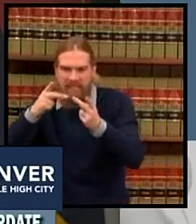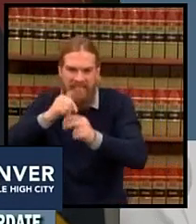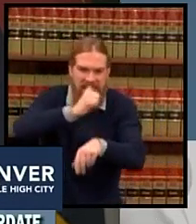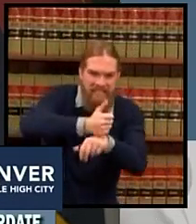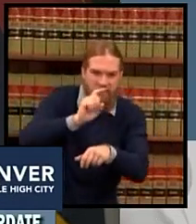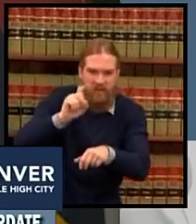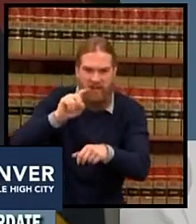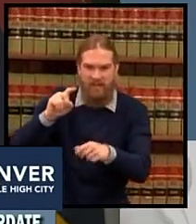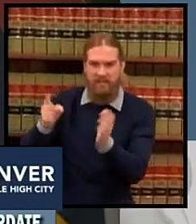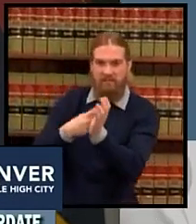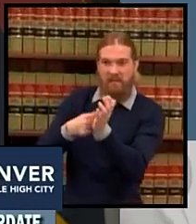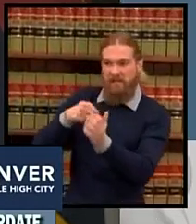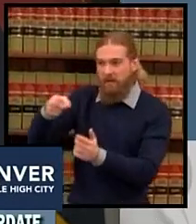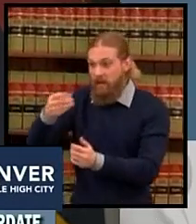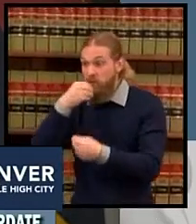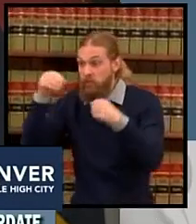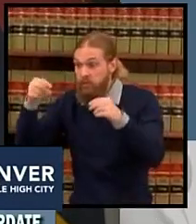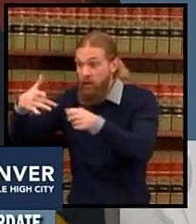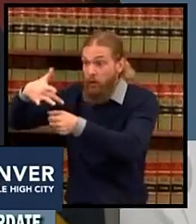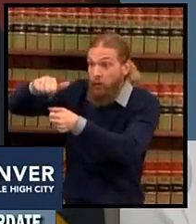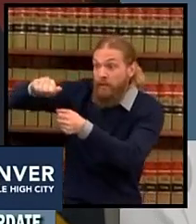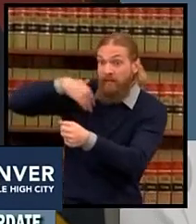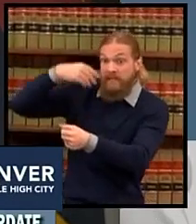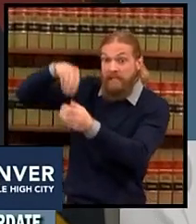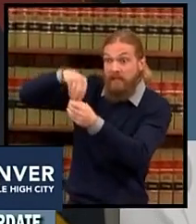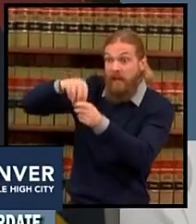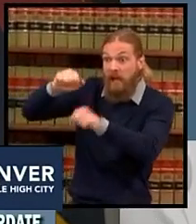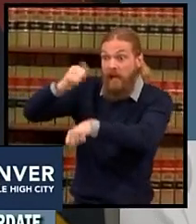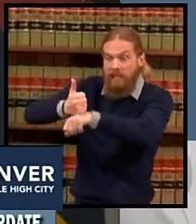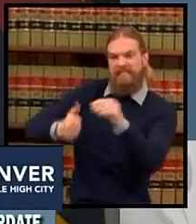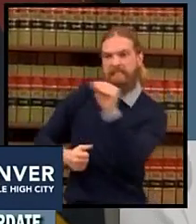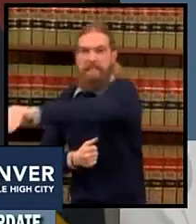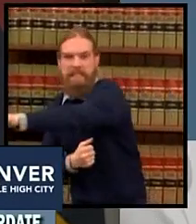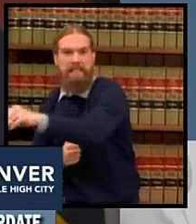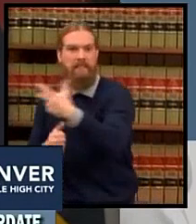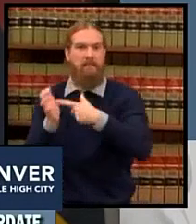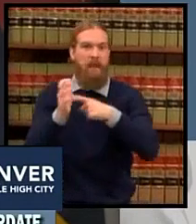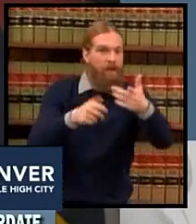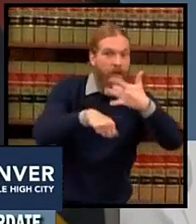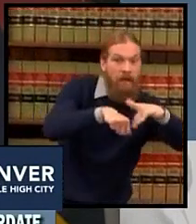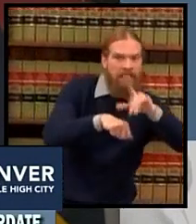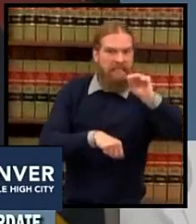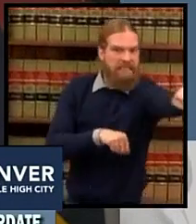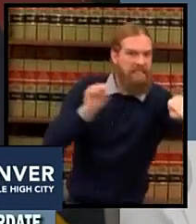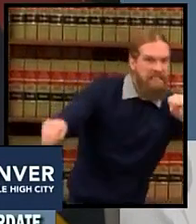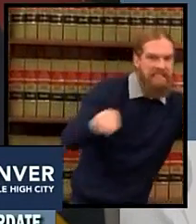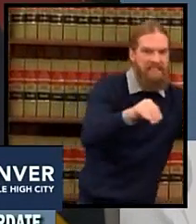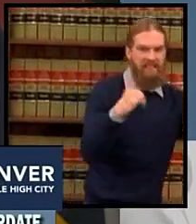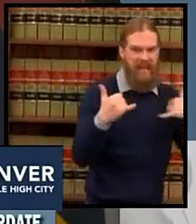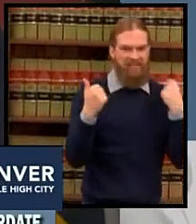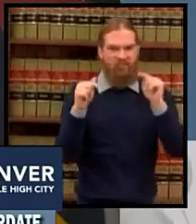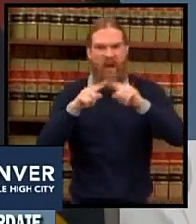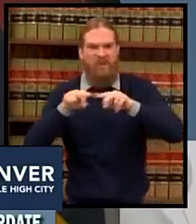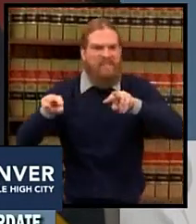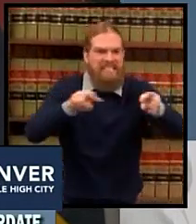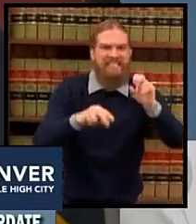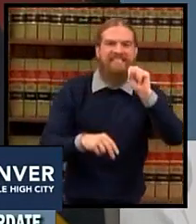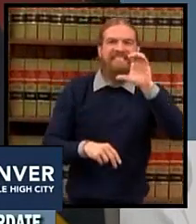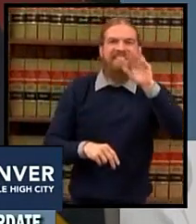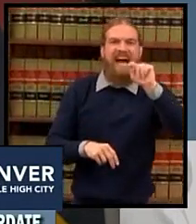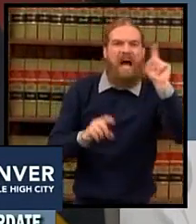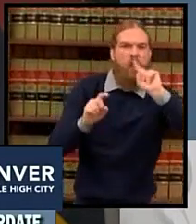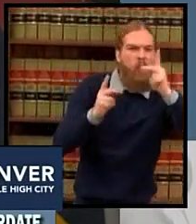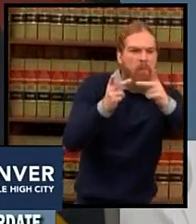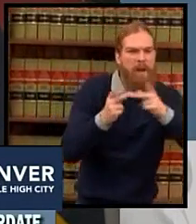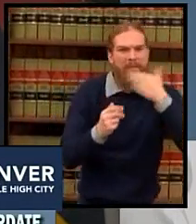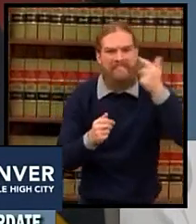are not pharmacies, right? So we did that with the purpose of identifying those locations where we needed to set up these static